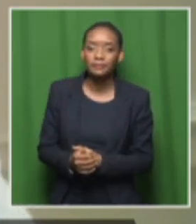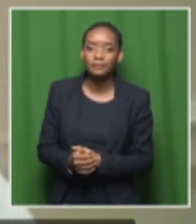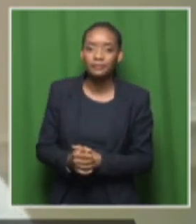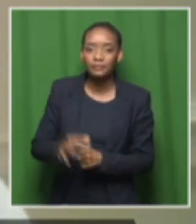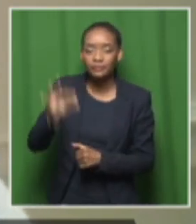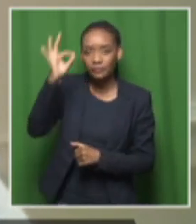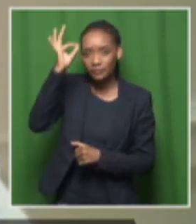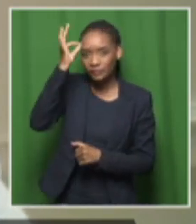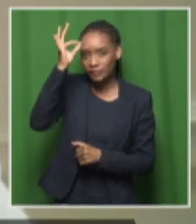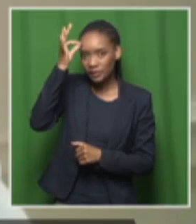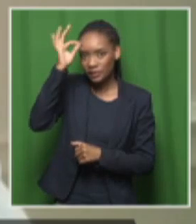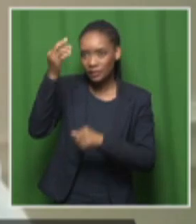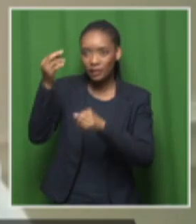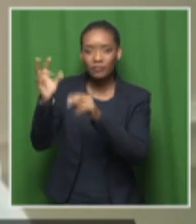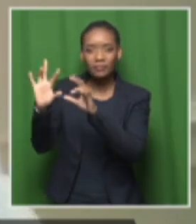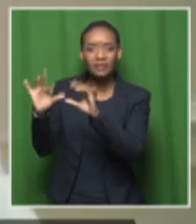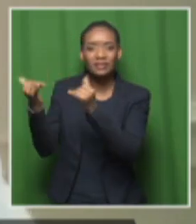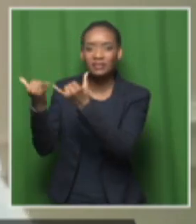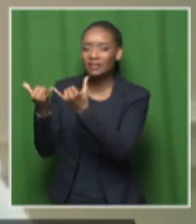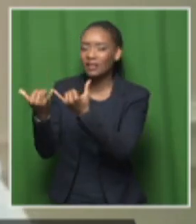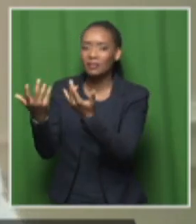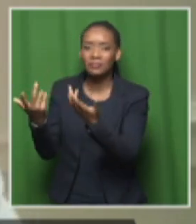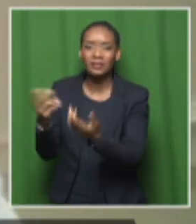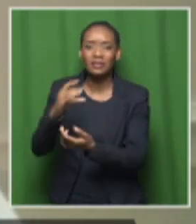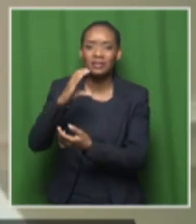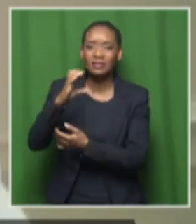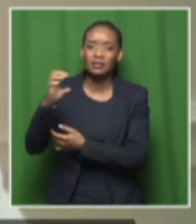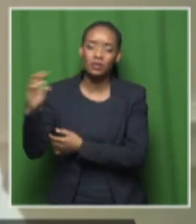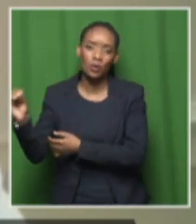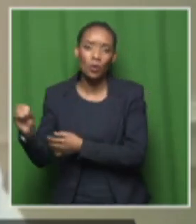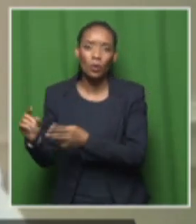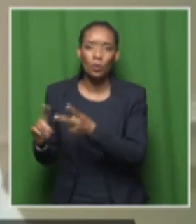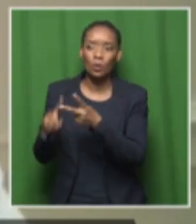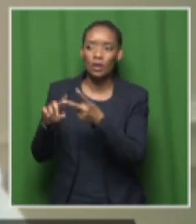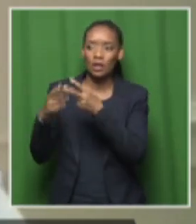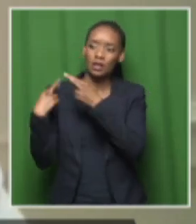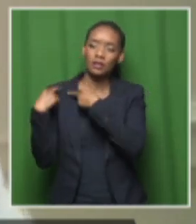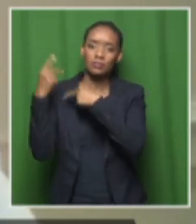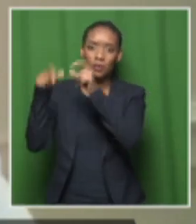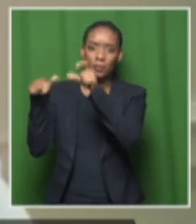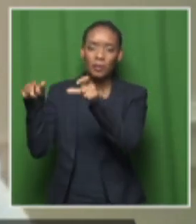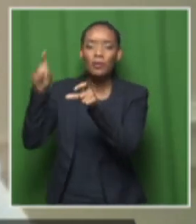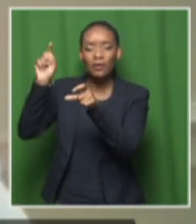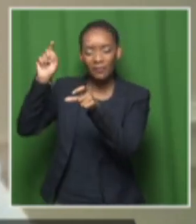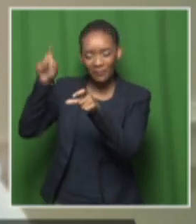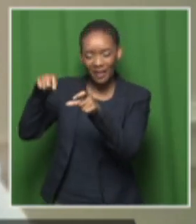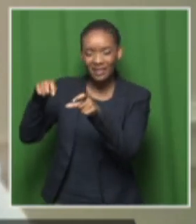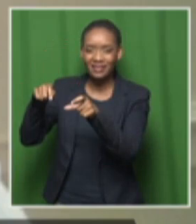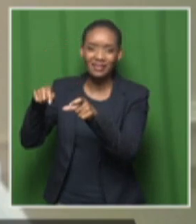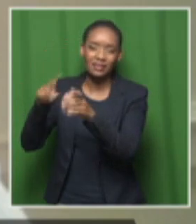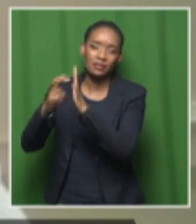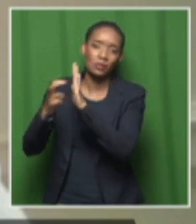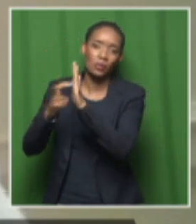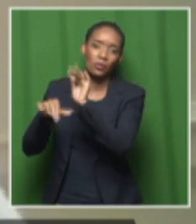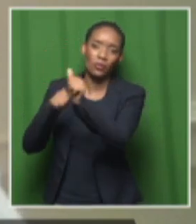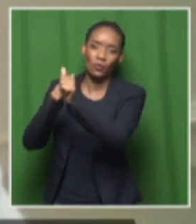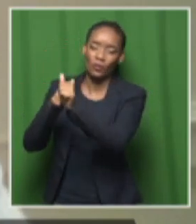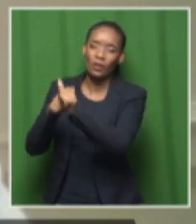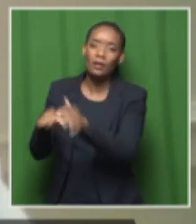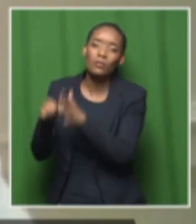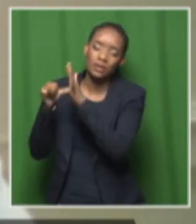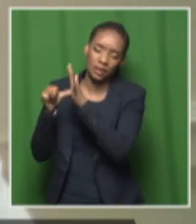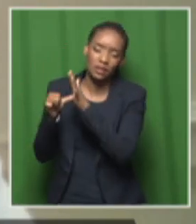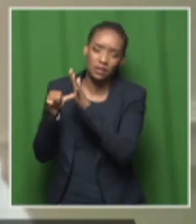institutions, CEOs, the accounting authorities and officers really act within the prescribed